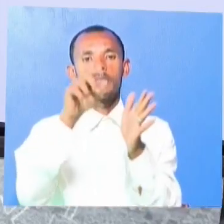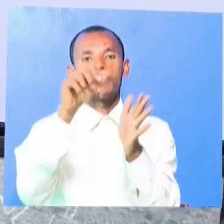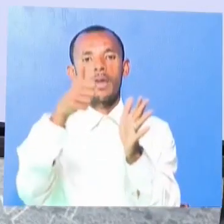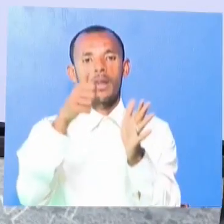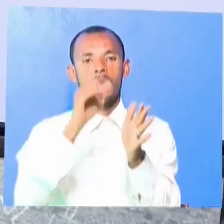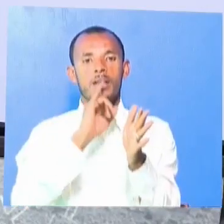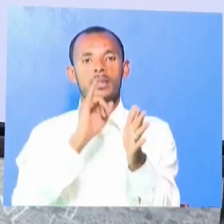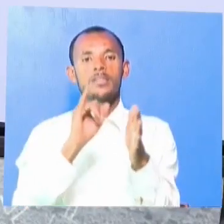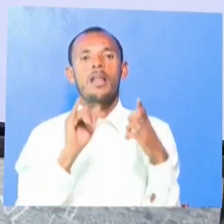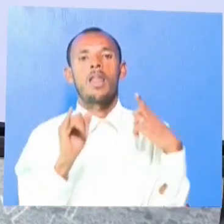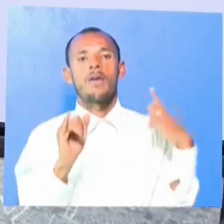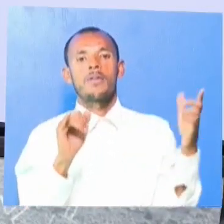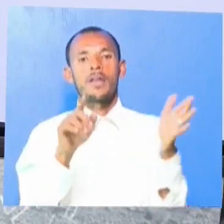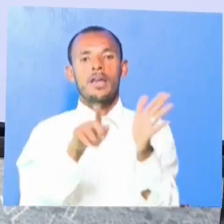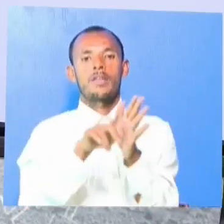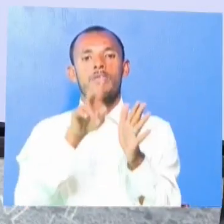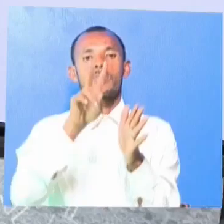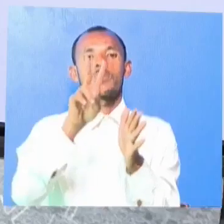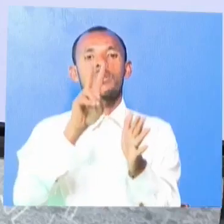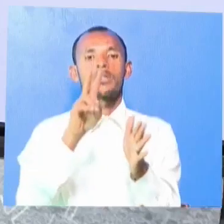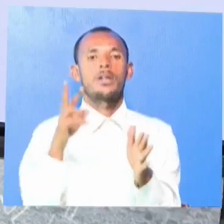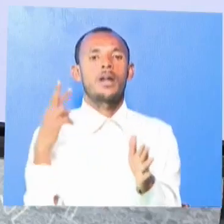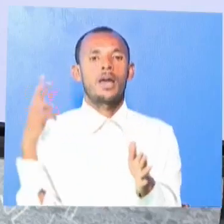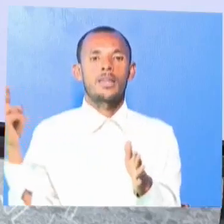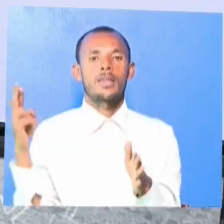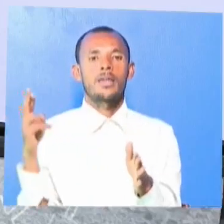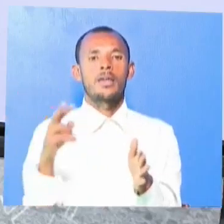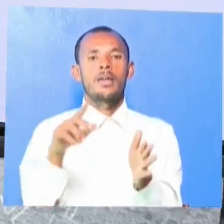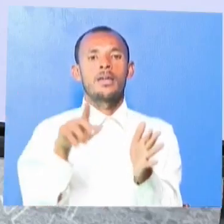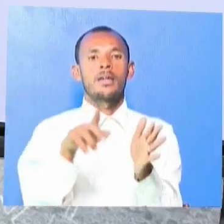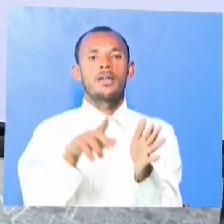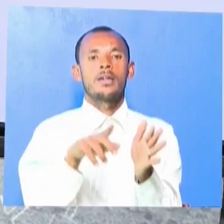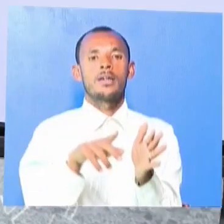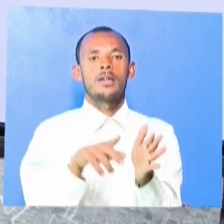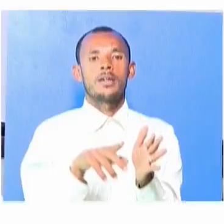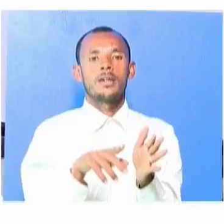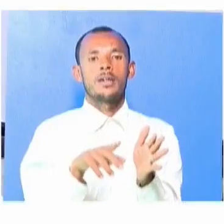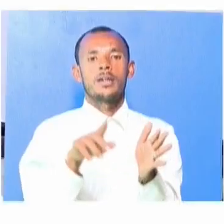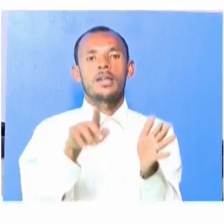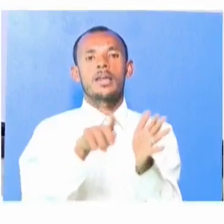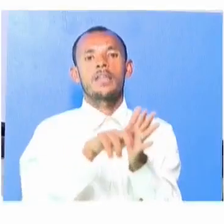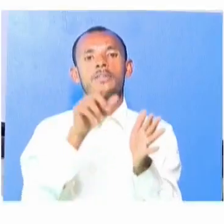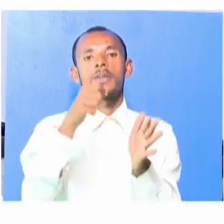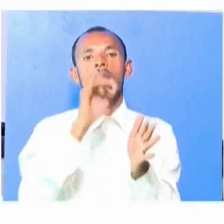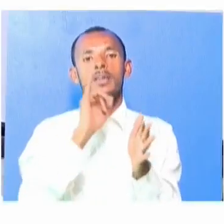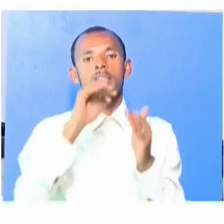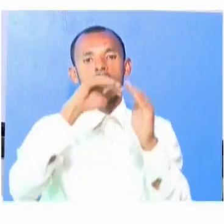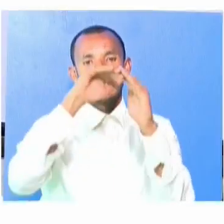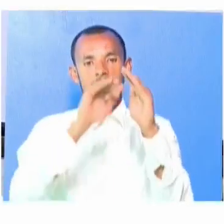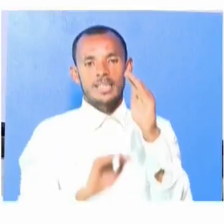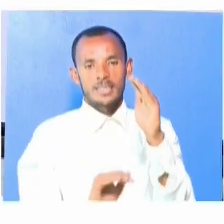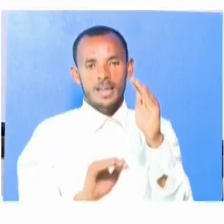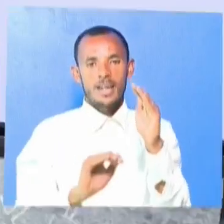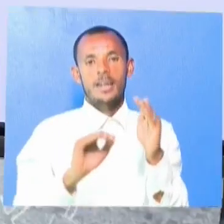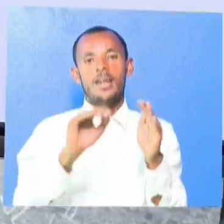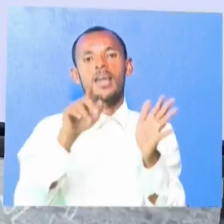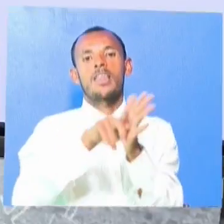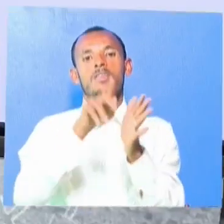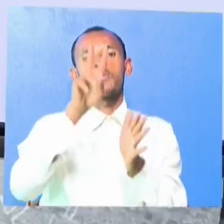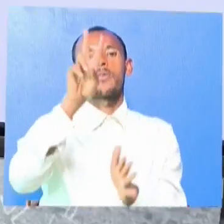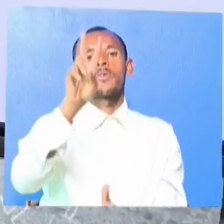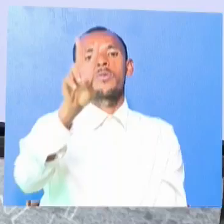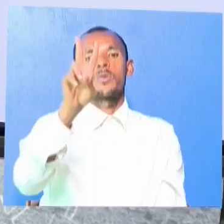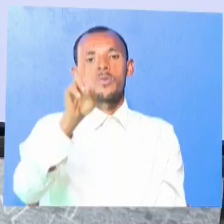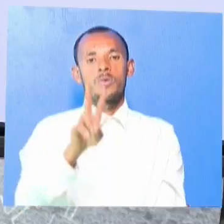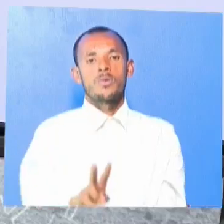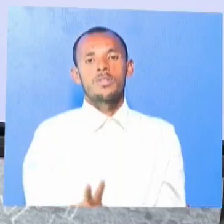left, minus 2 is to the right. So minus 10 is smaller than negative 2. The number which is found to the left